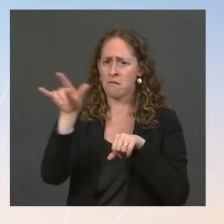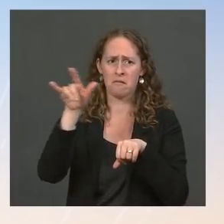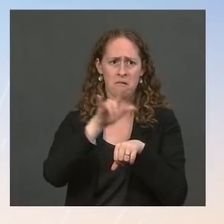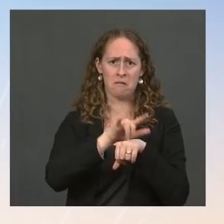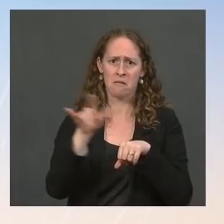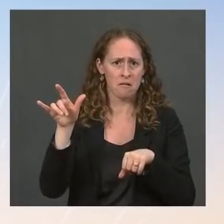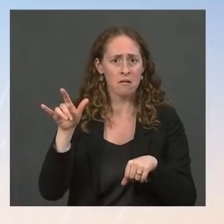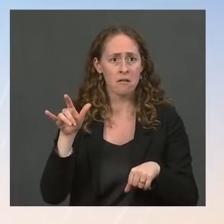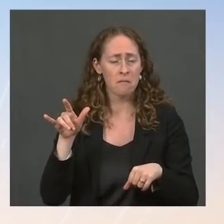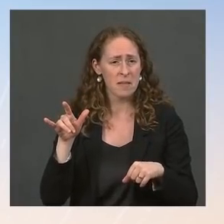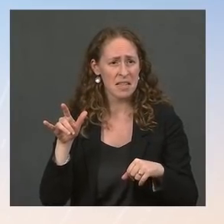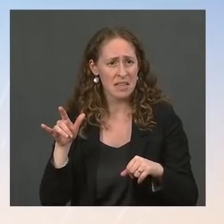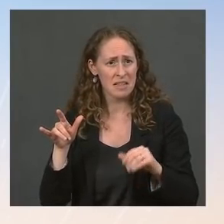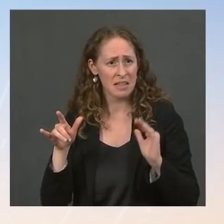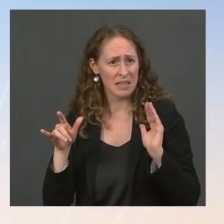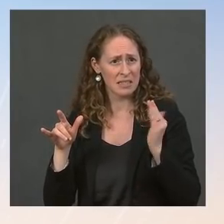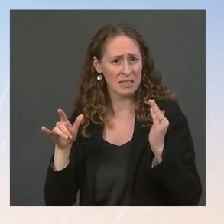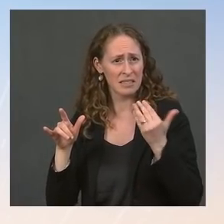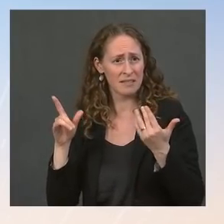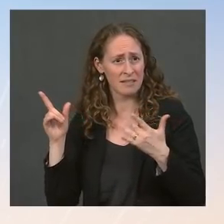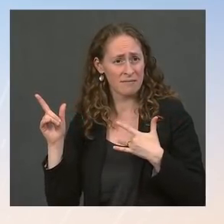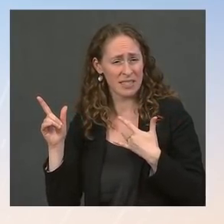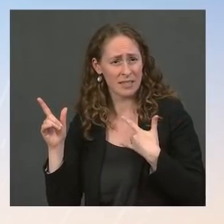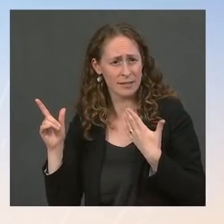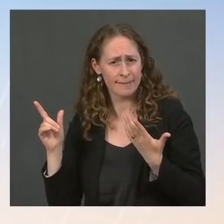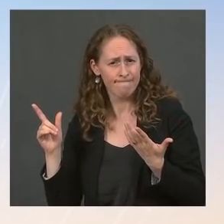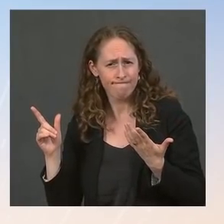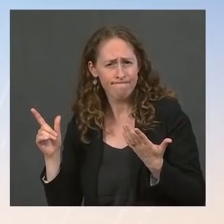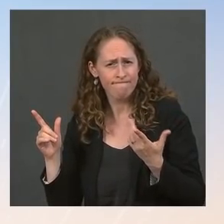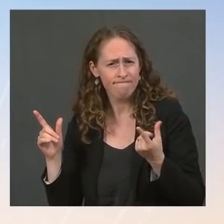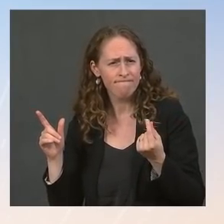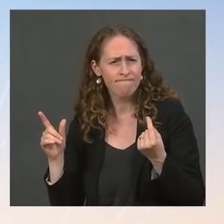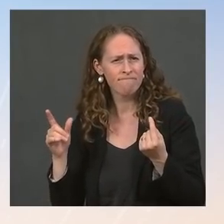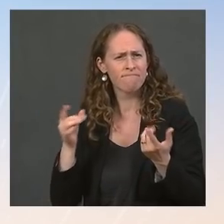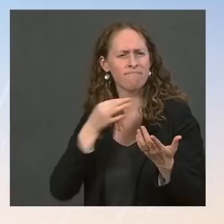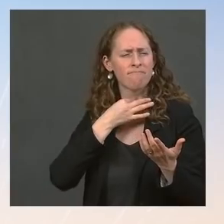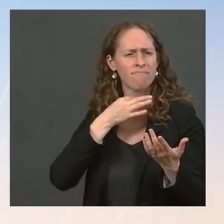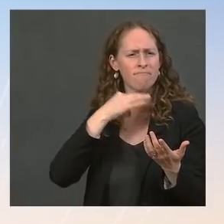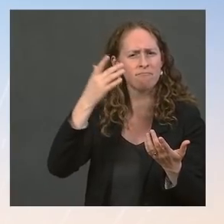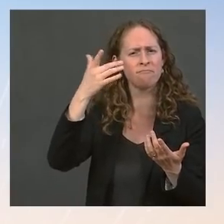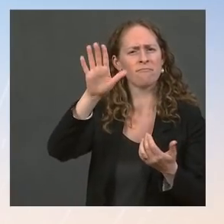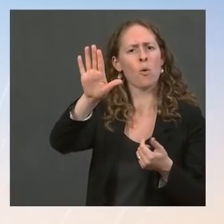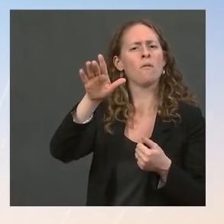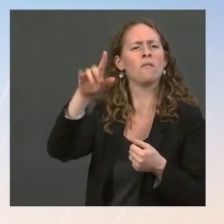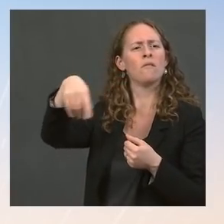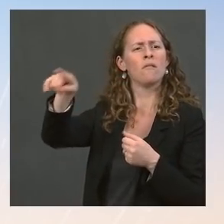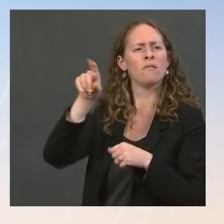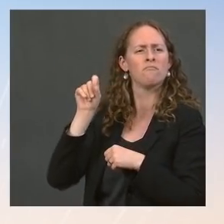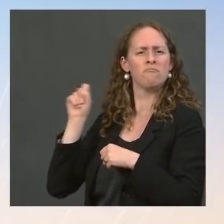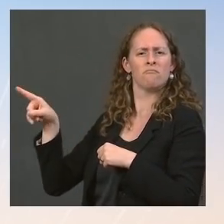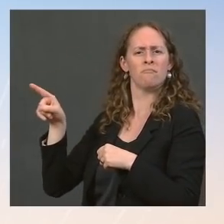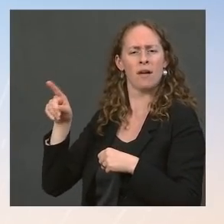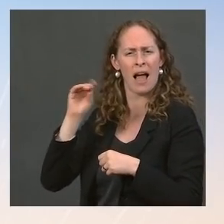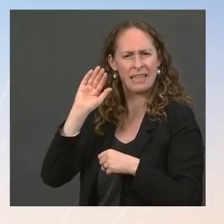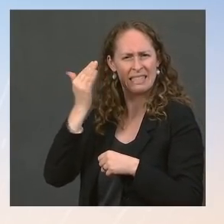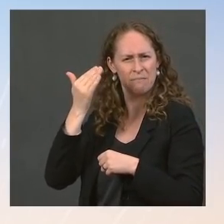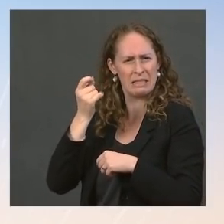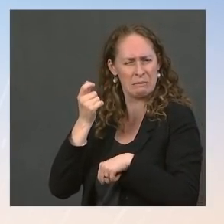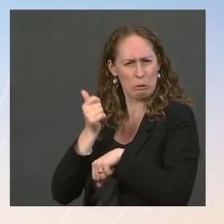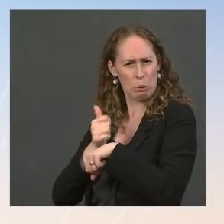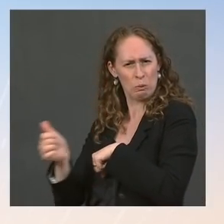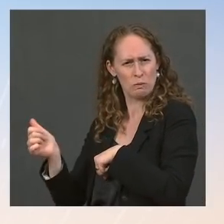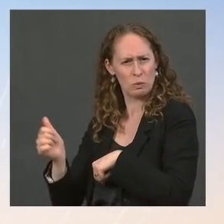properly. So I guess I would just ask, what do you make of that request and of that allegation? We agree that there's more work to be